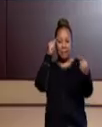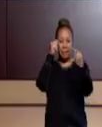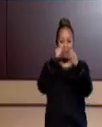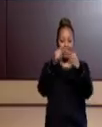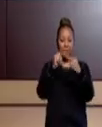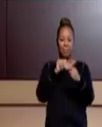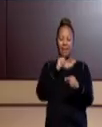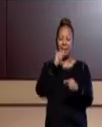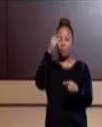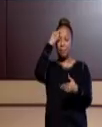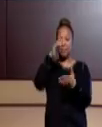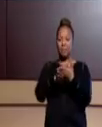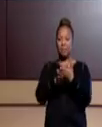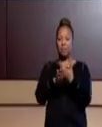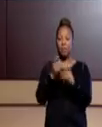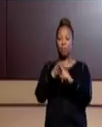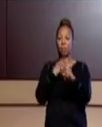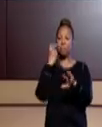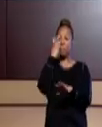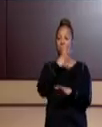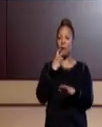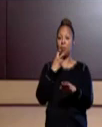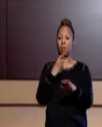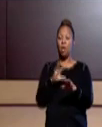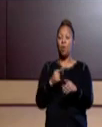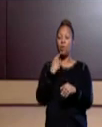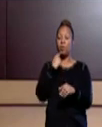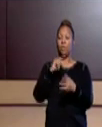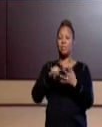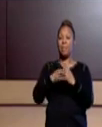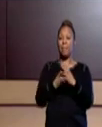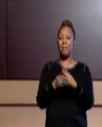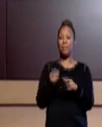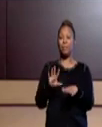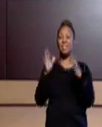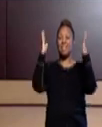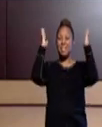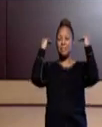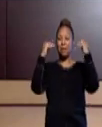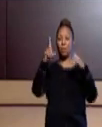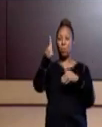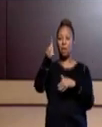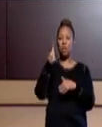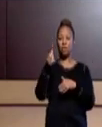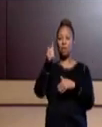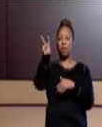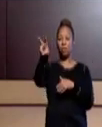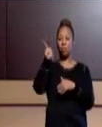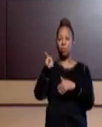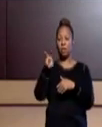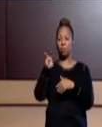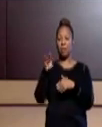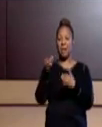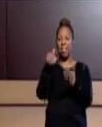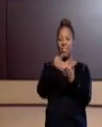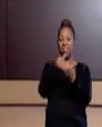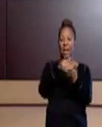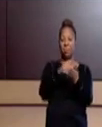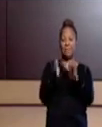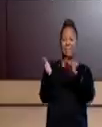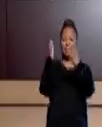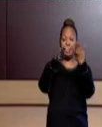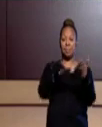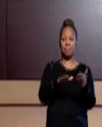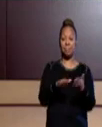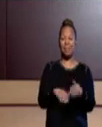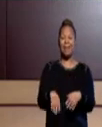going to believe everything that come out of their mouths. When they first came out, they told us that we should expect between 100 to 200,000 deaths.